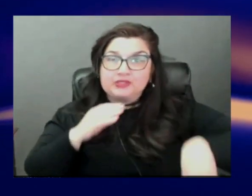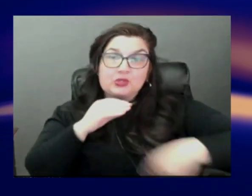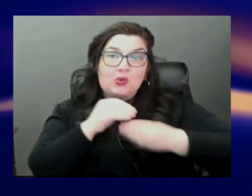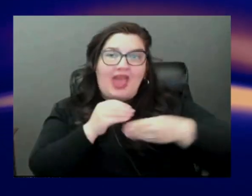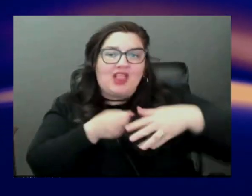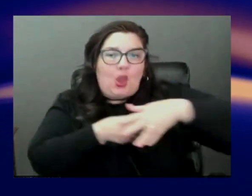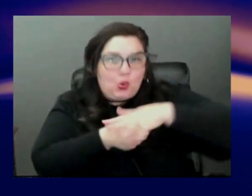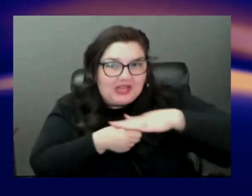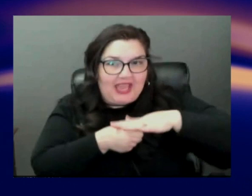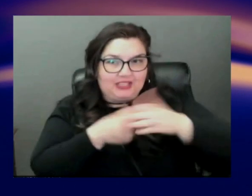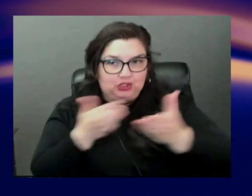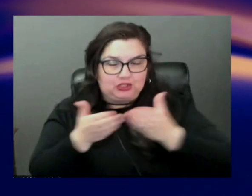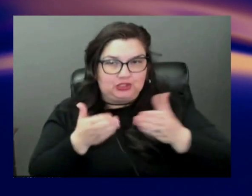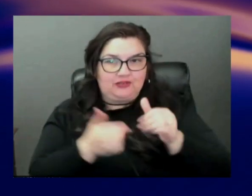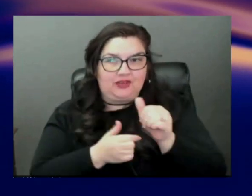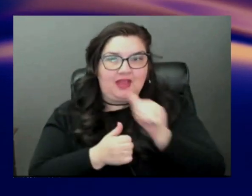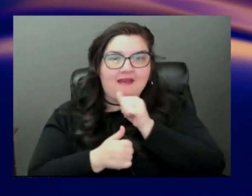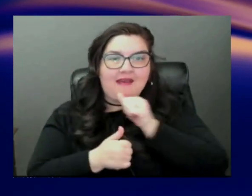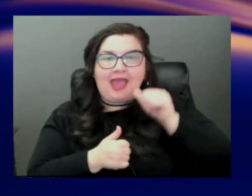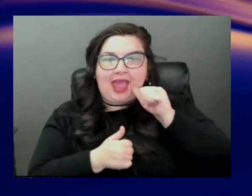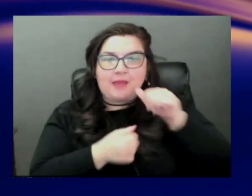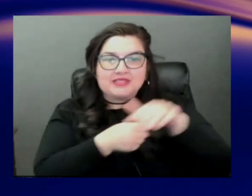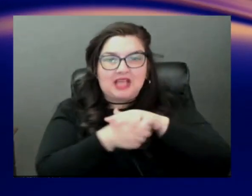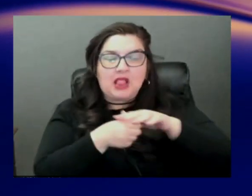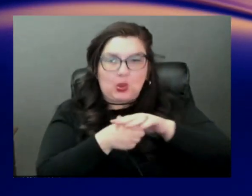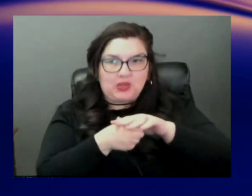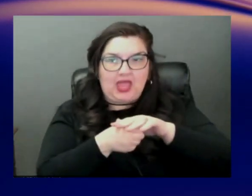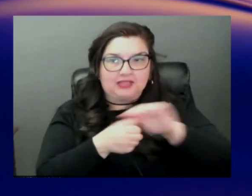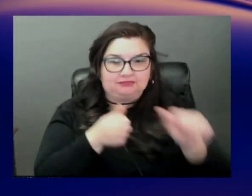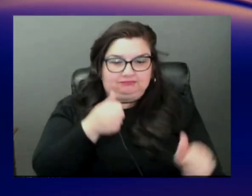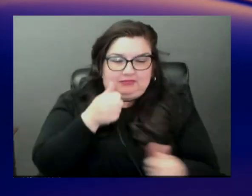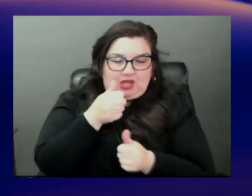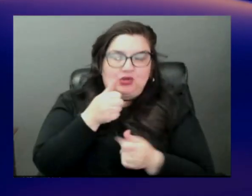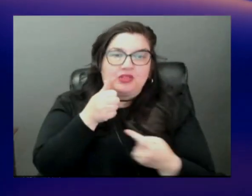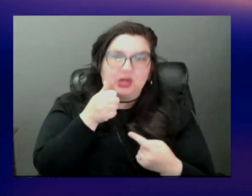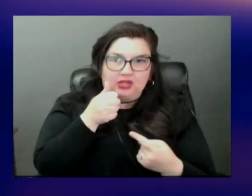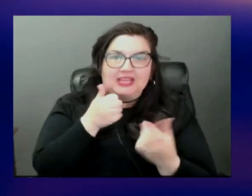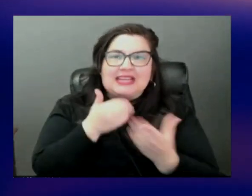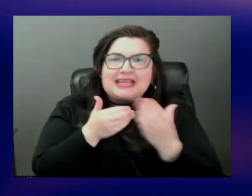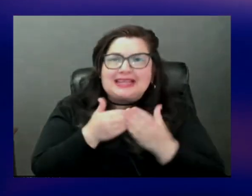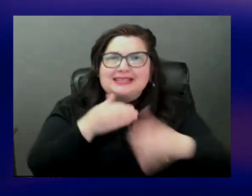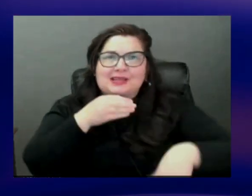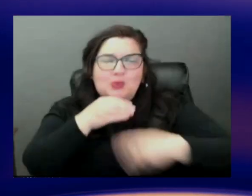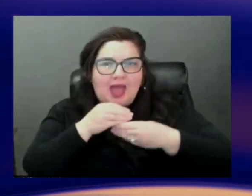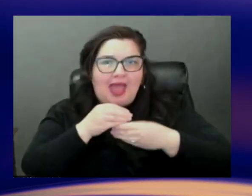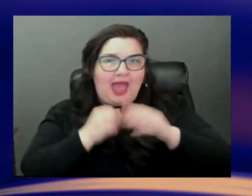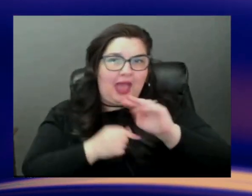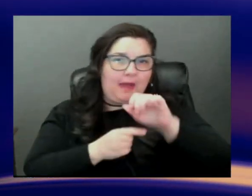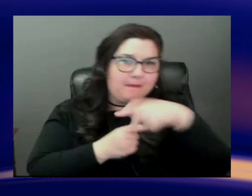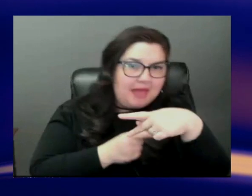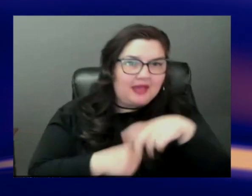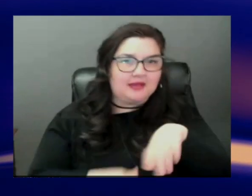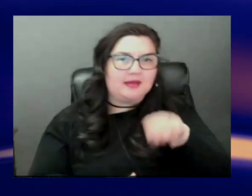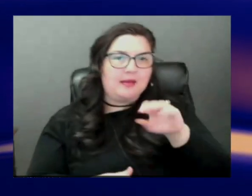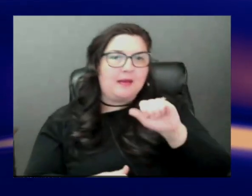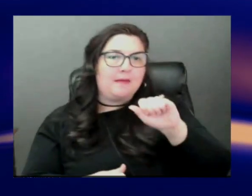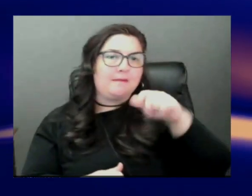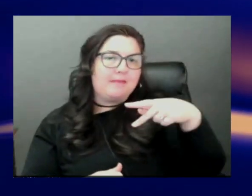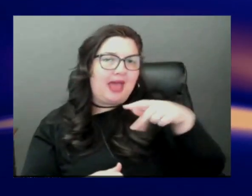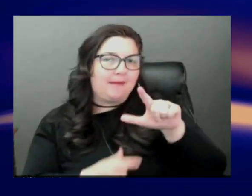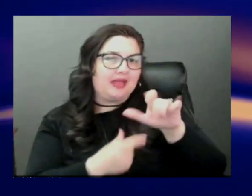So it's using Amazon location underneath the hood, and it makes it really easy to add maps using things like Map Libre, which is an open